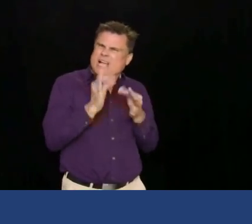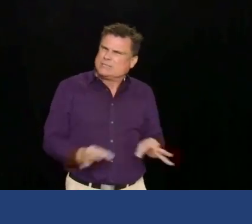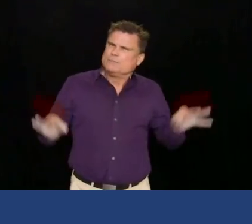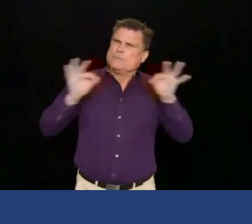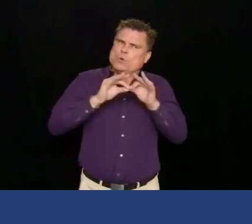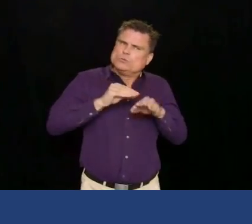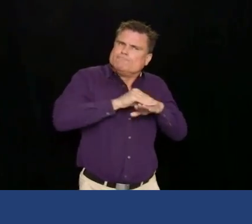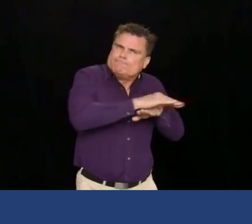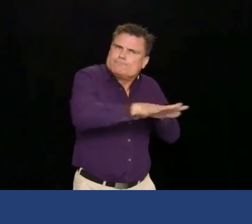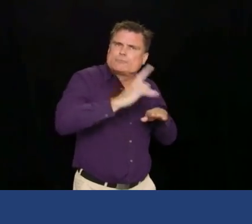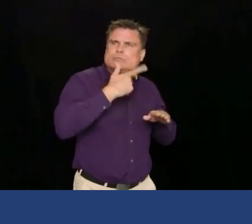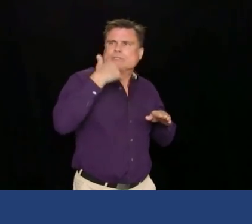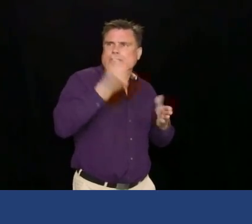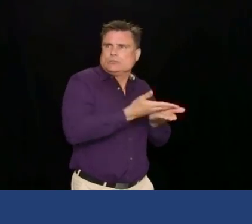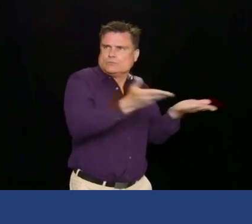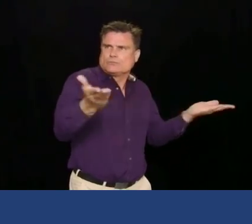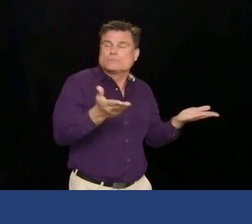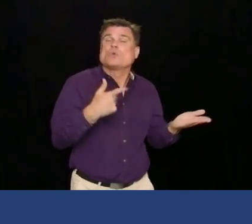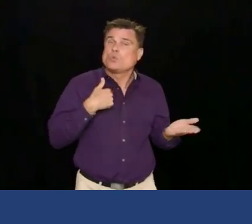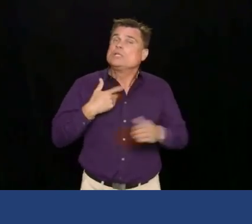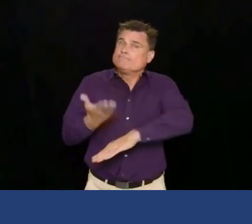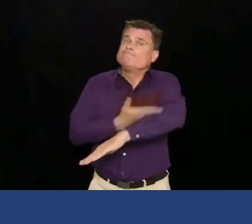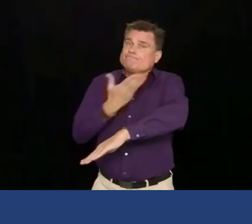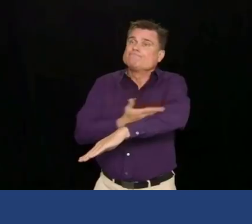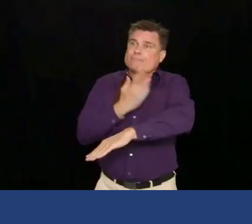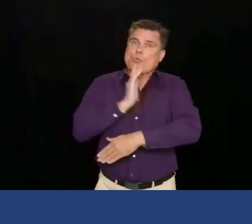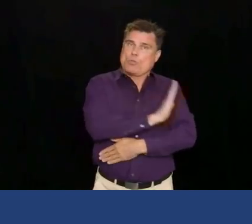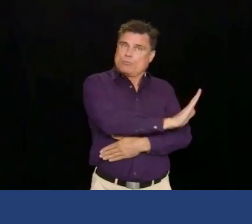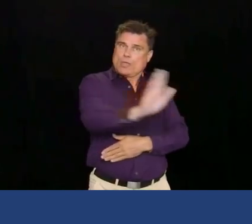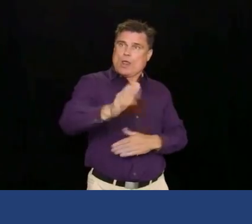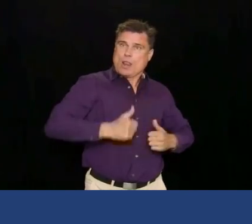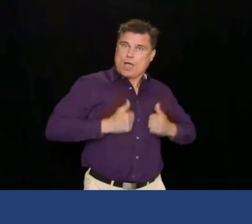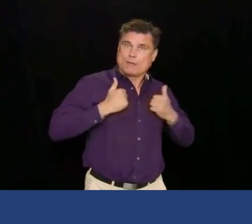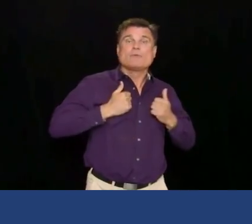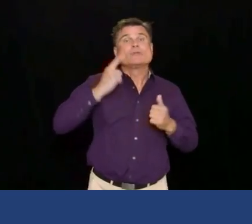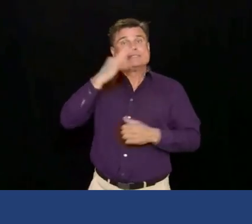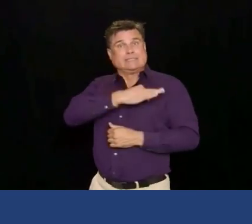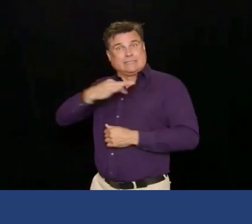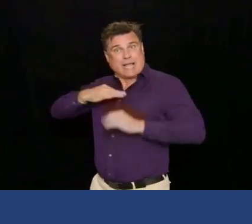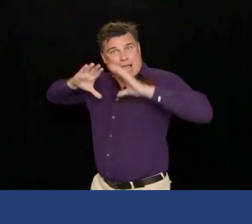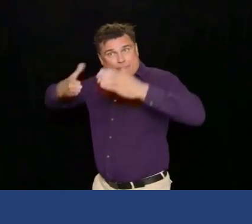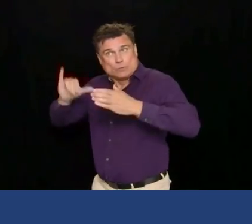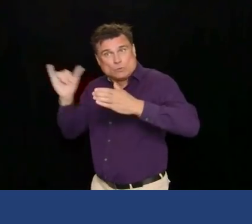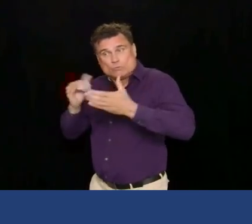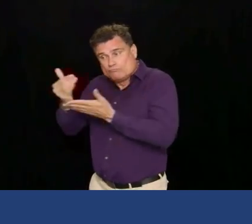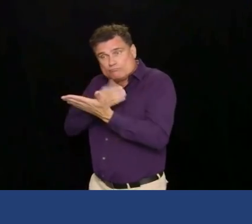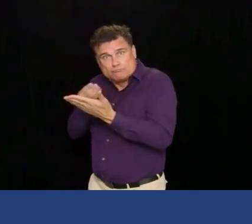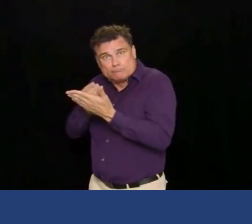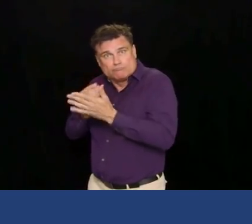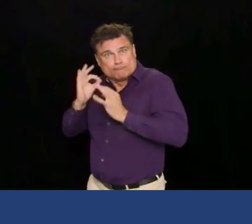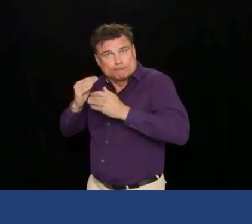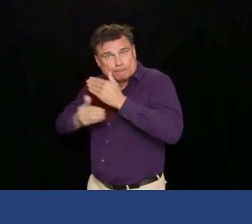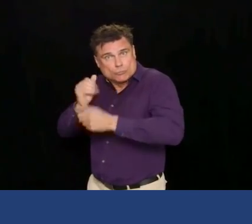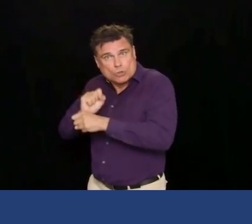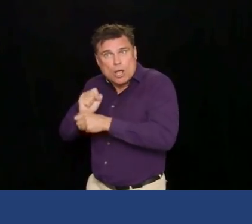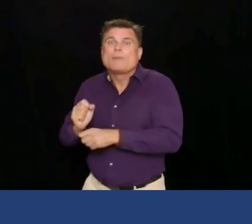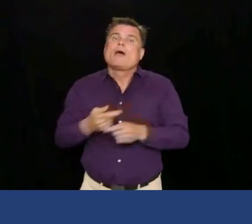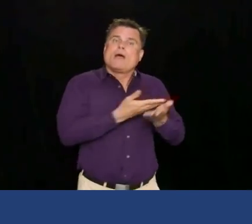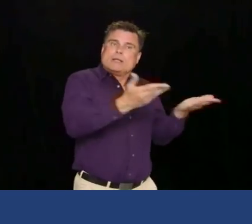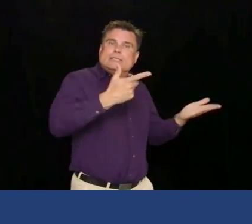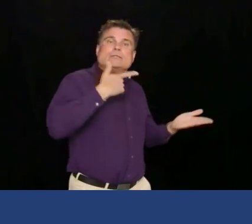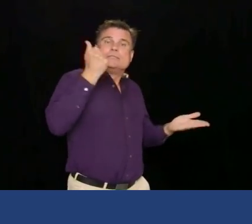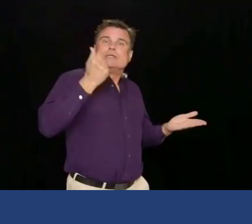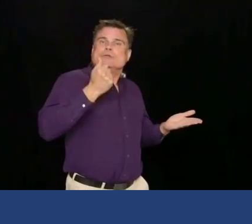for frontline care providers and for our seniors. There's more to do. Today's announcement is a further step